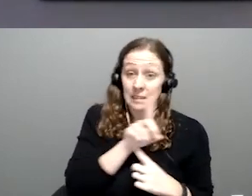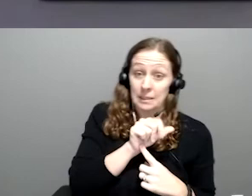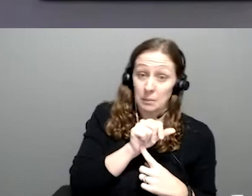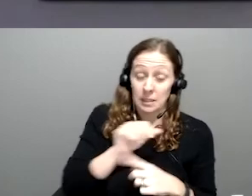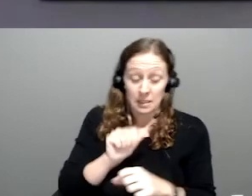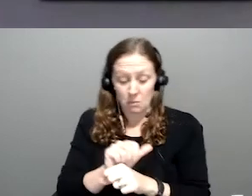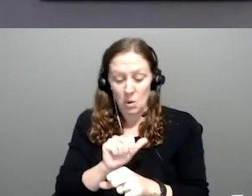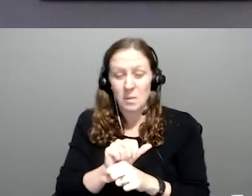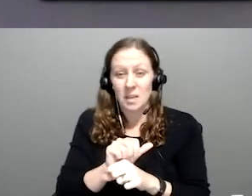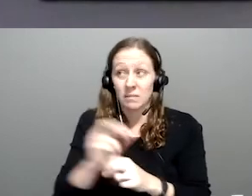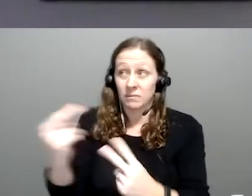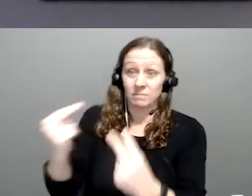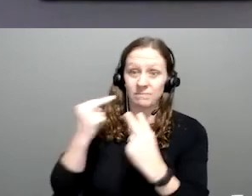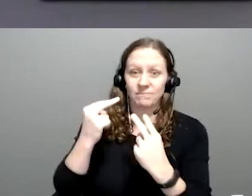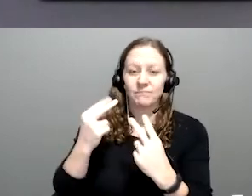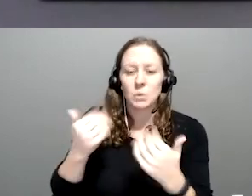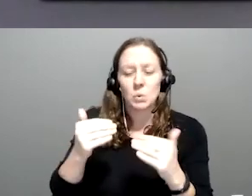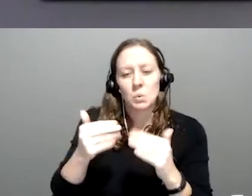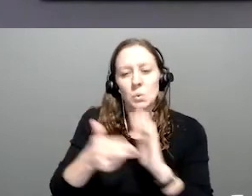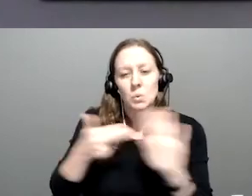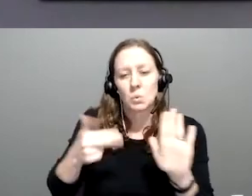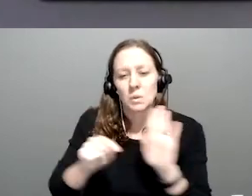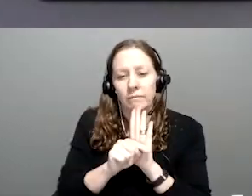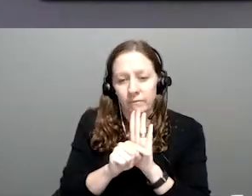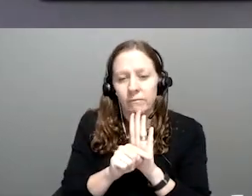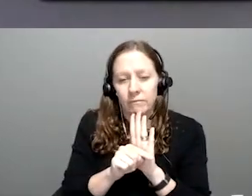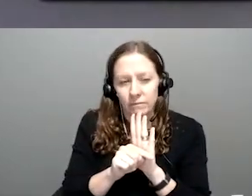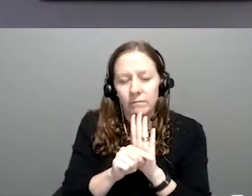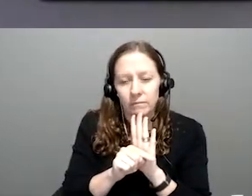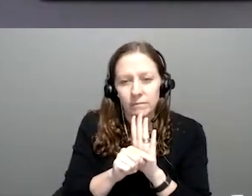employment. And in trying to